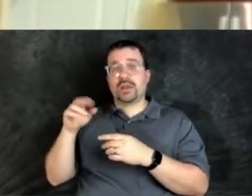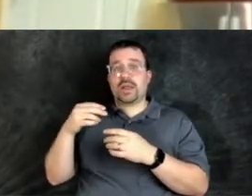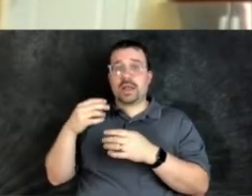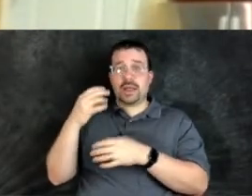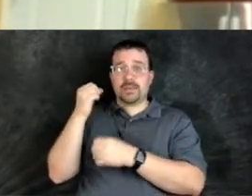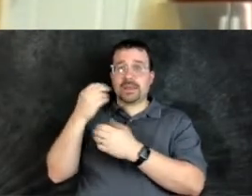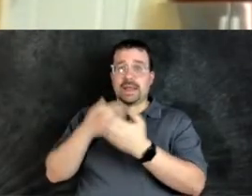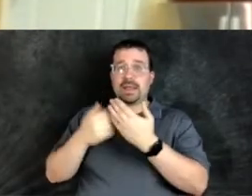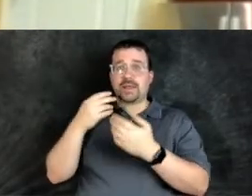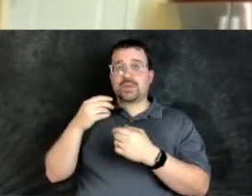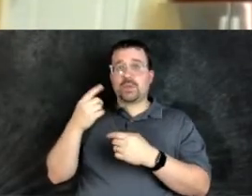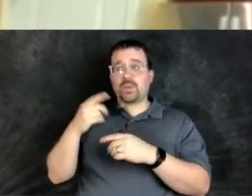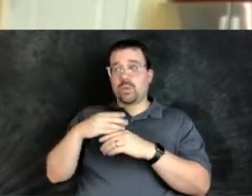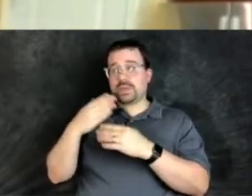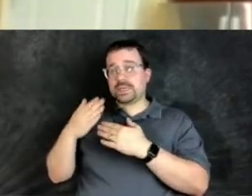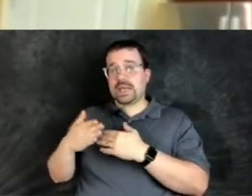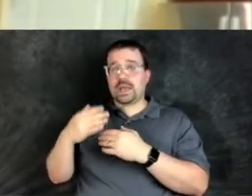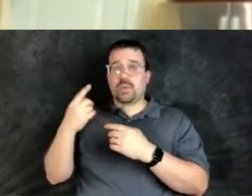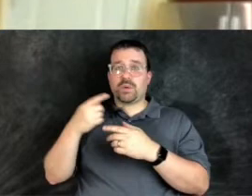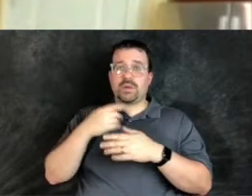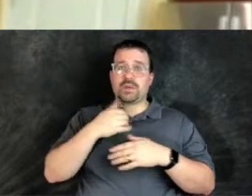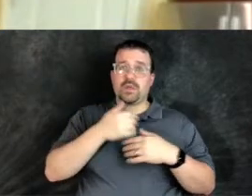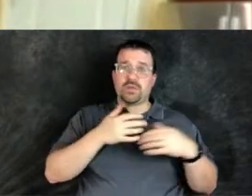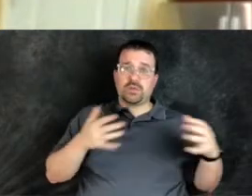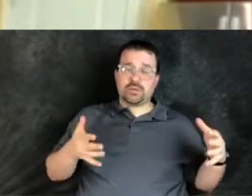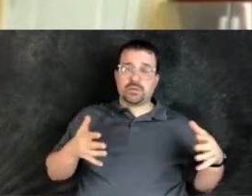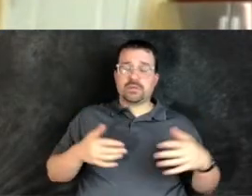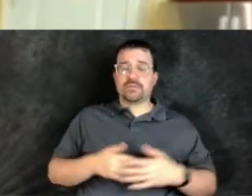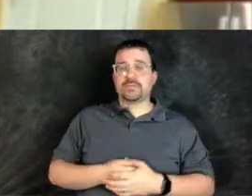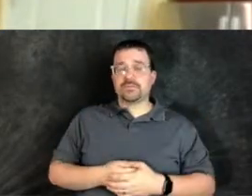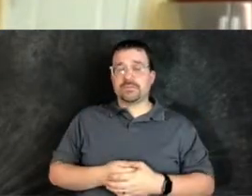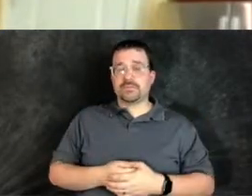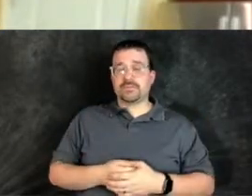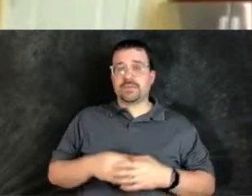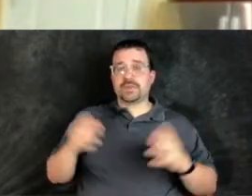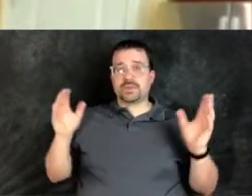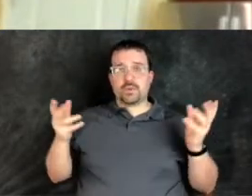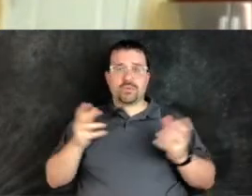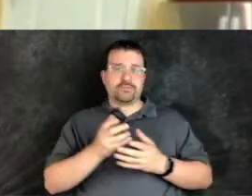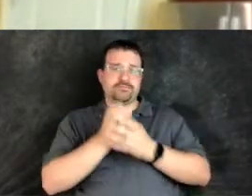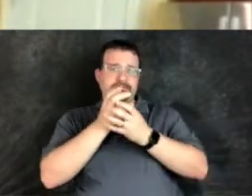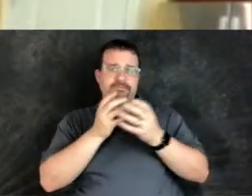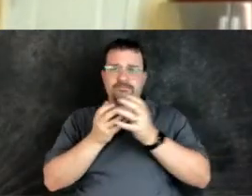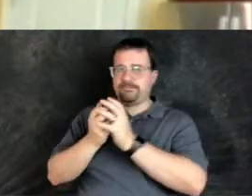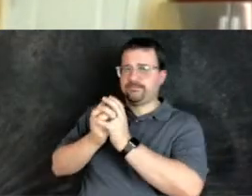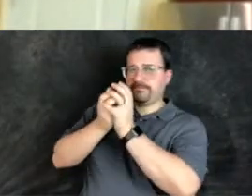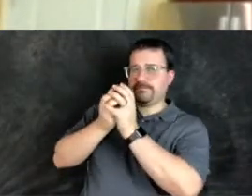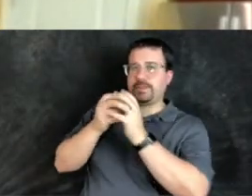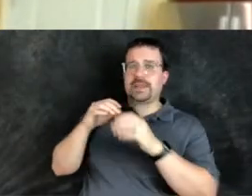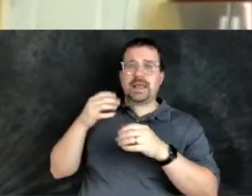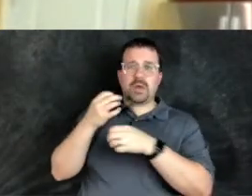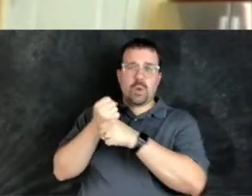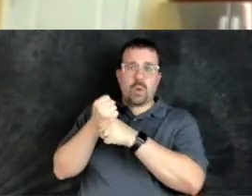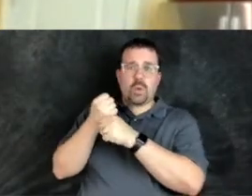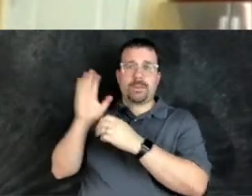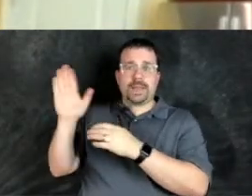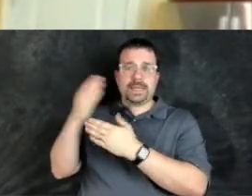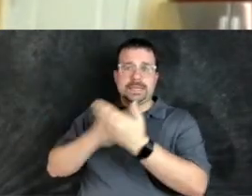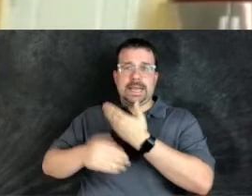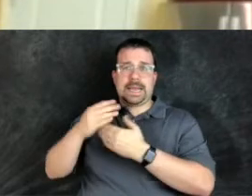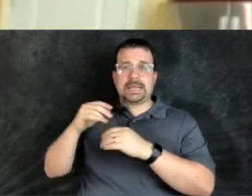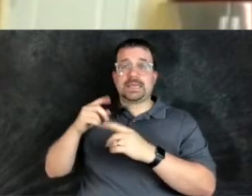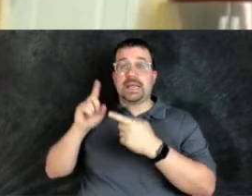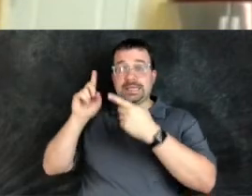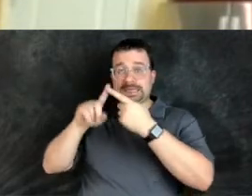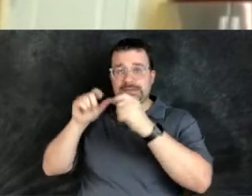hands, one on one side and one on the other, so his hands were steady until the sun